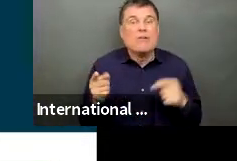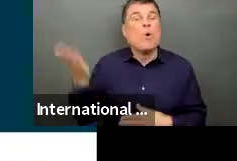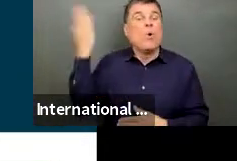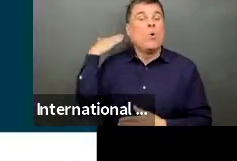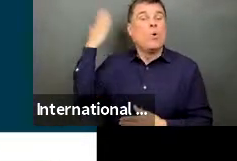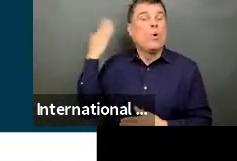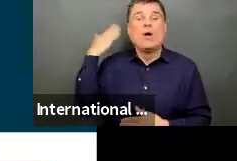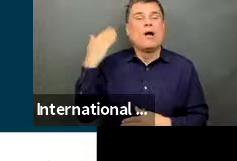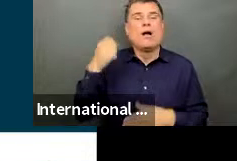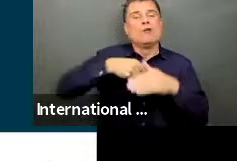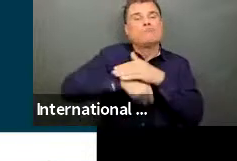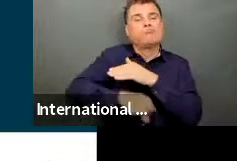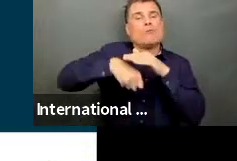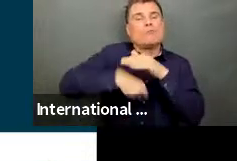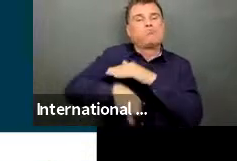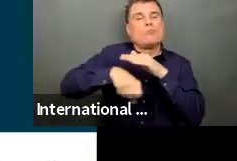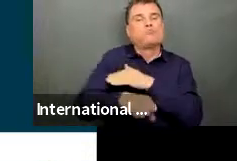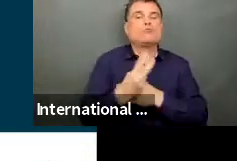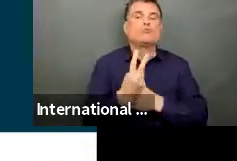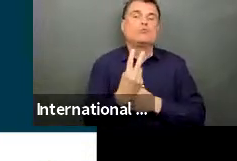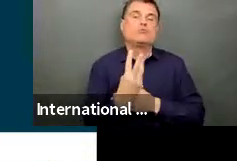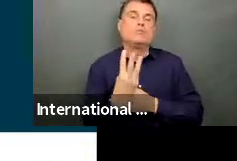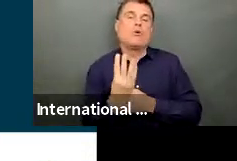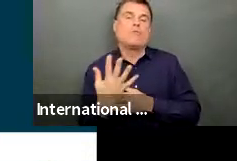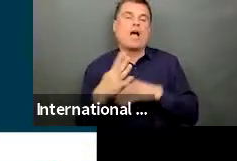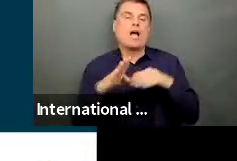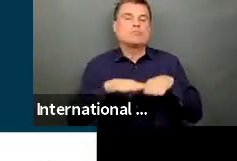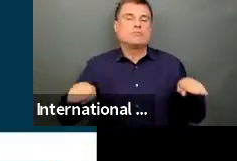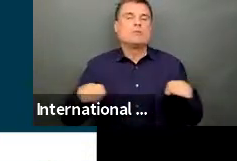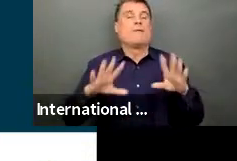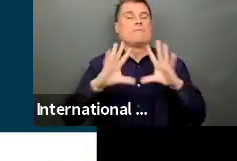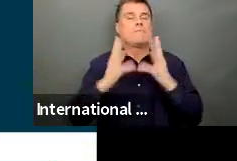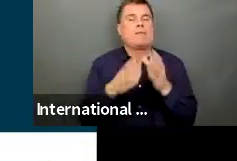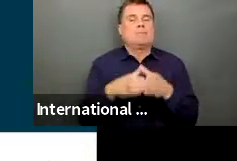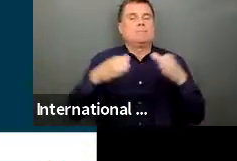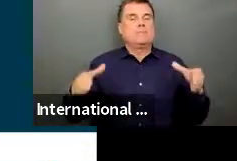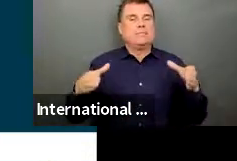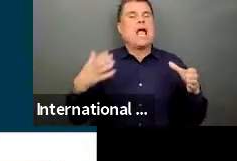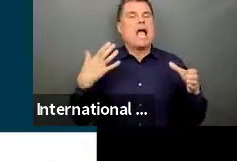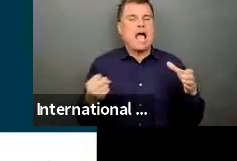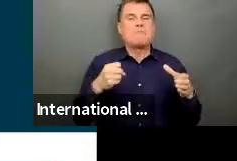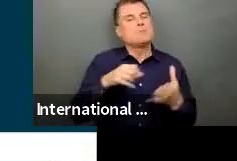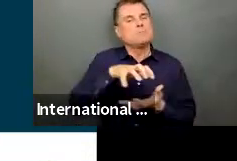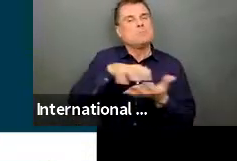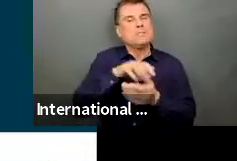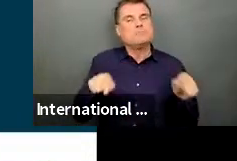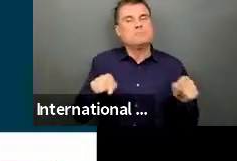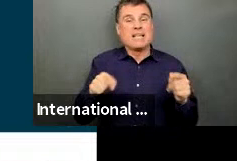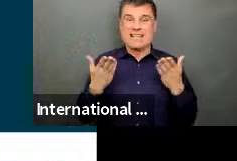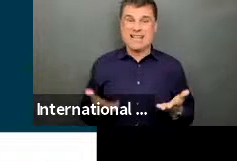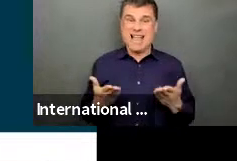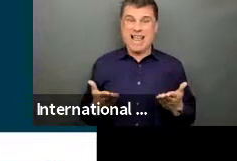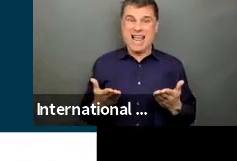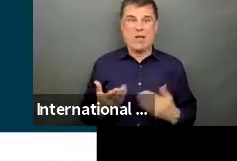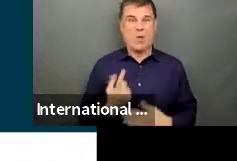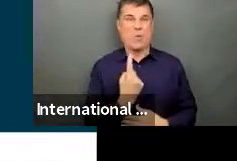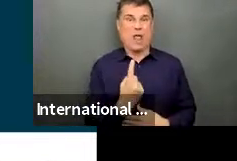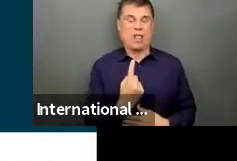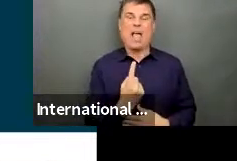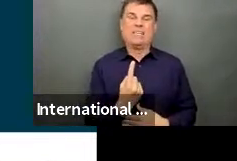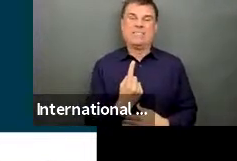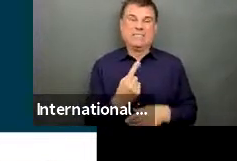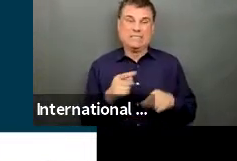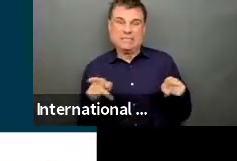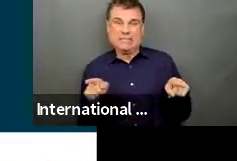less common in these countries today. And finally, in red, you have the root factor,